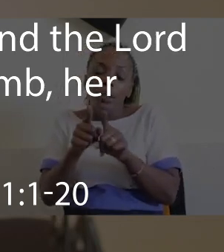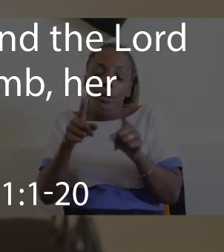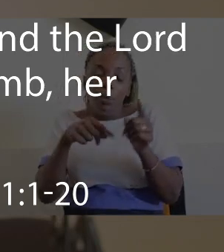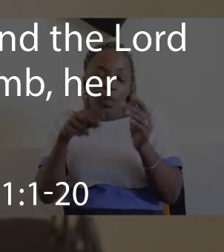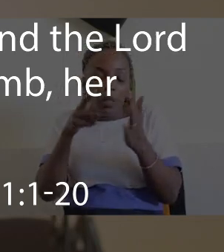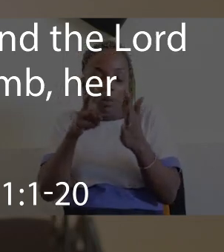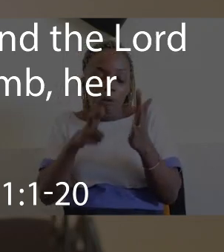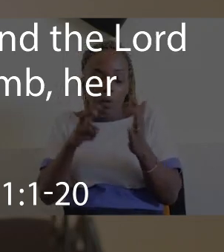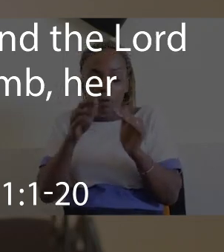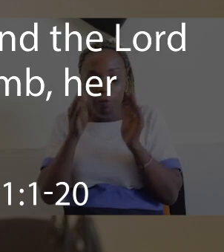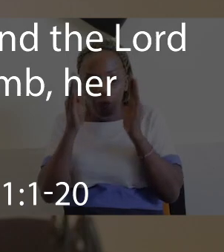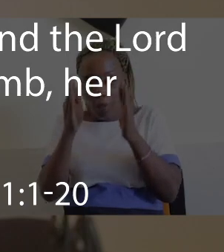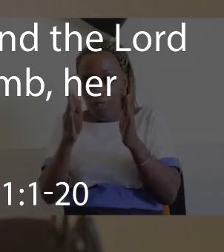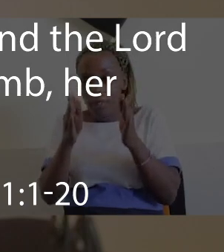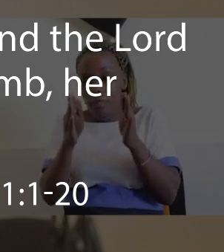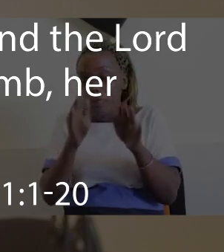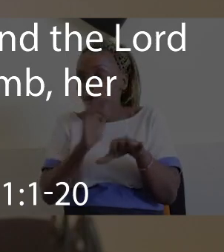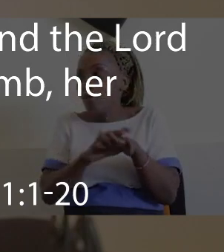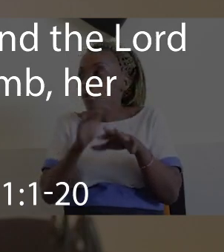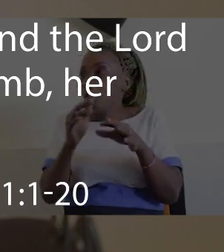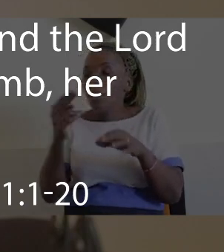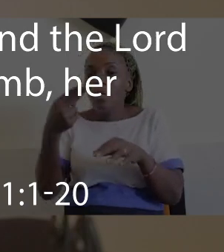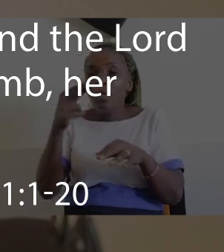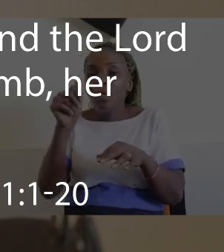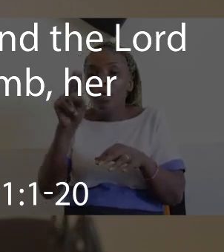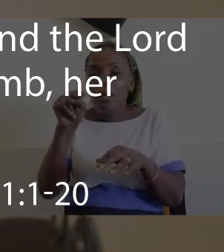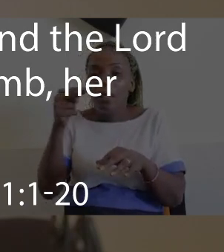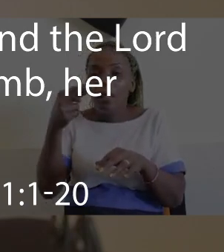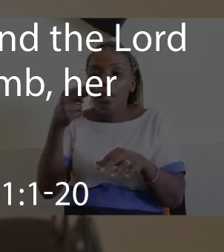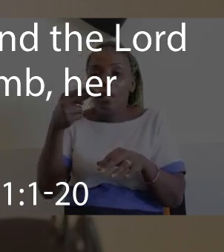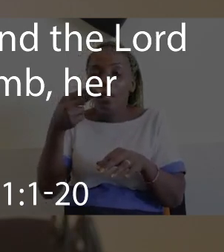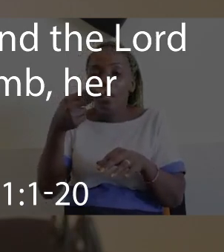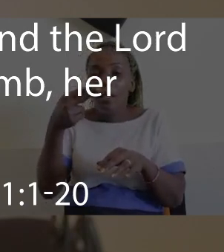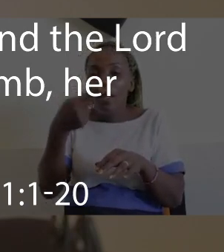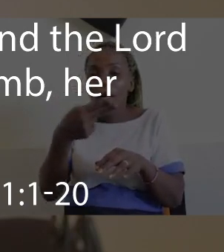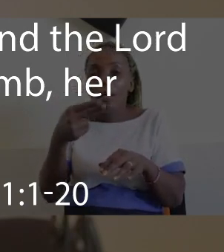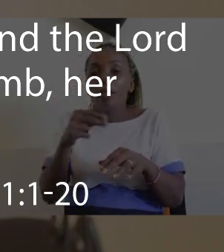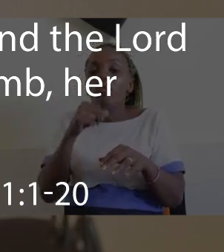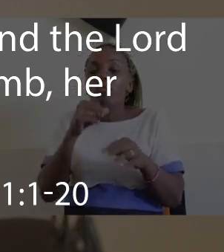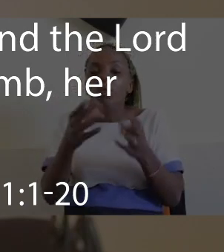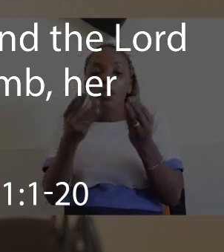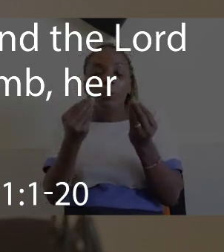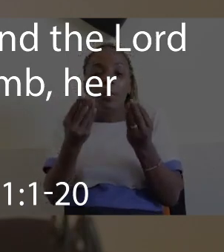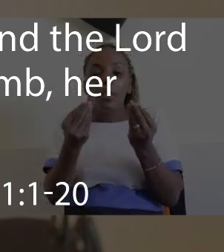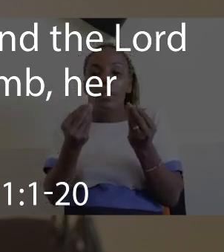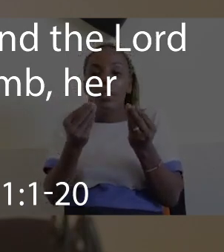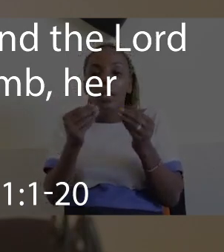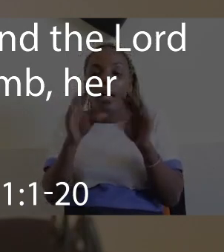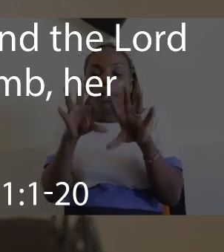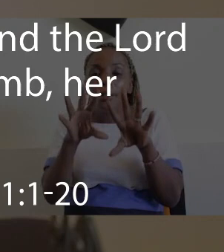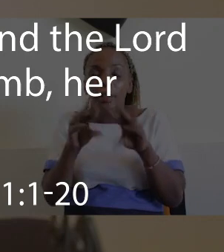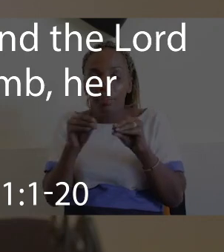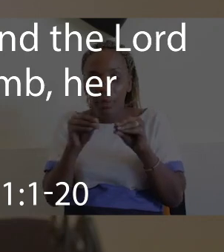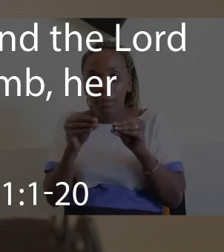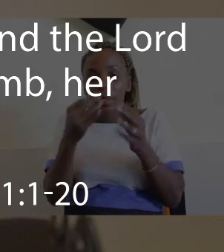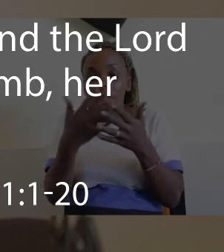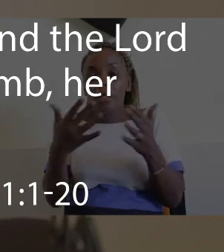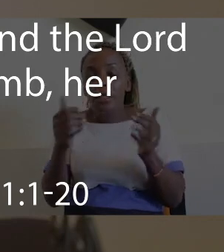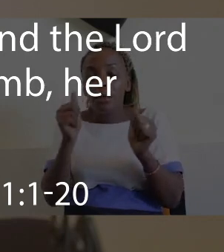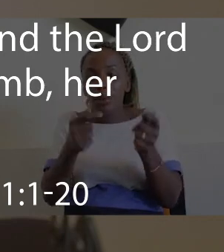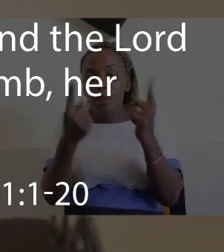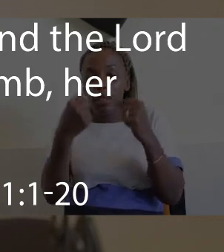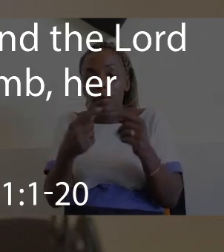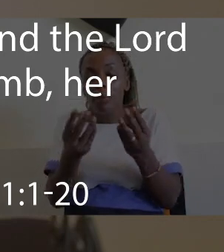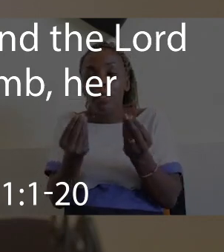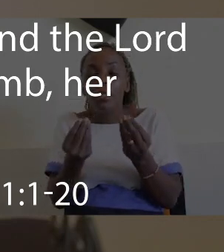and as we focus on Hannah, let us not be easily impressed by the things that come